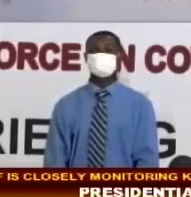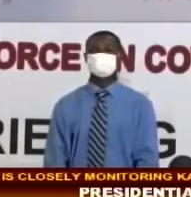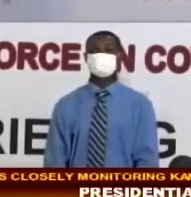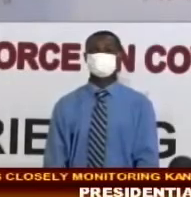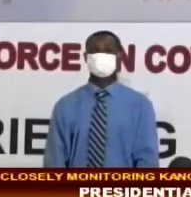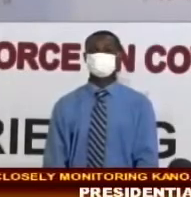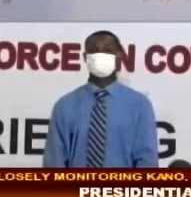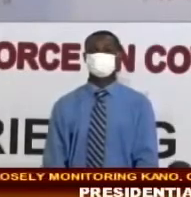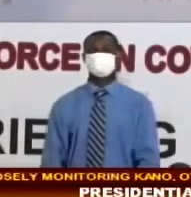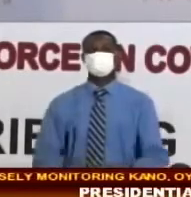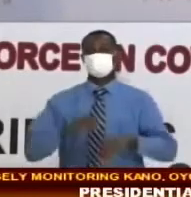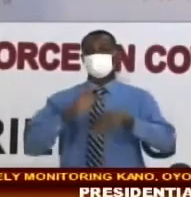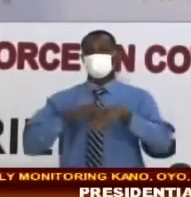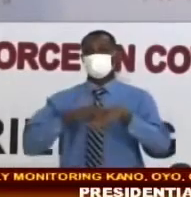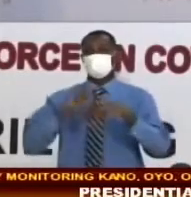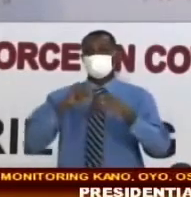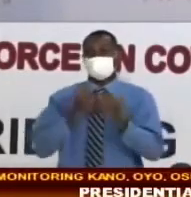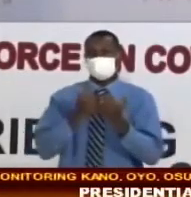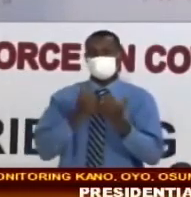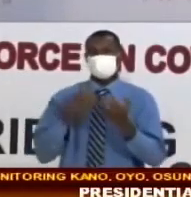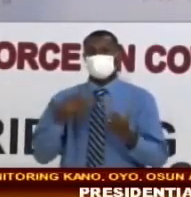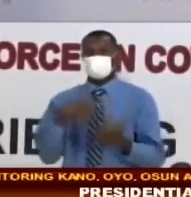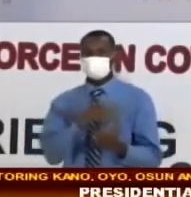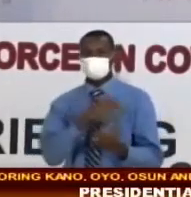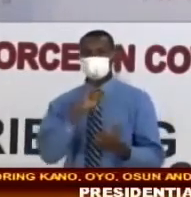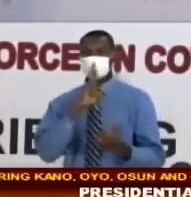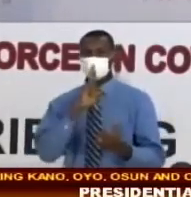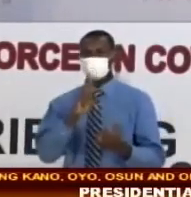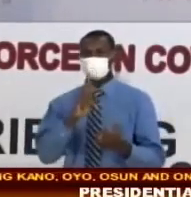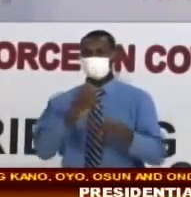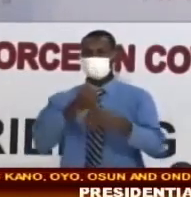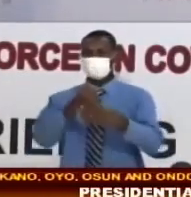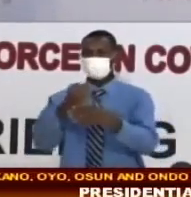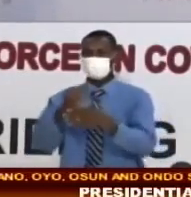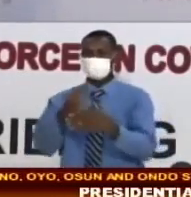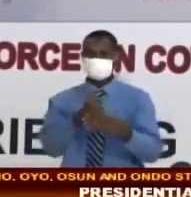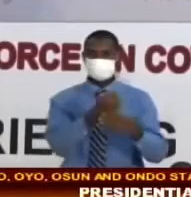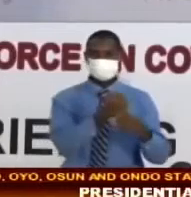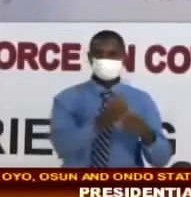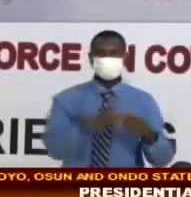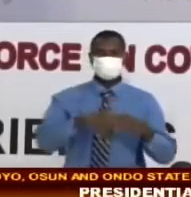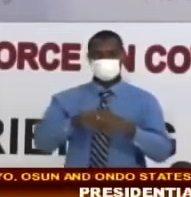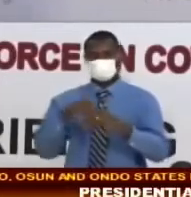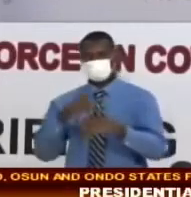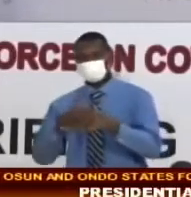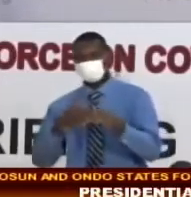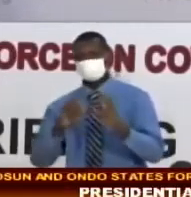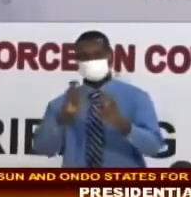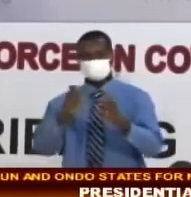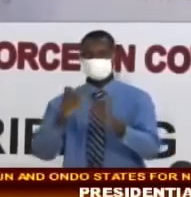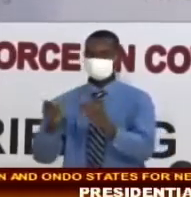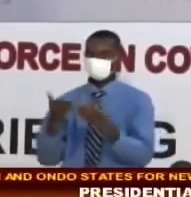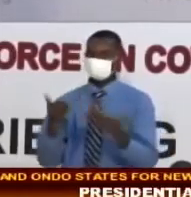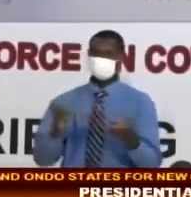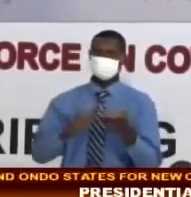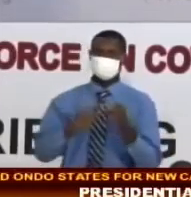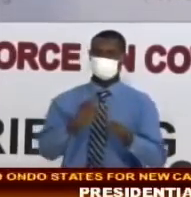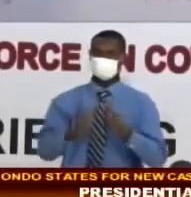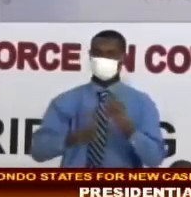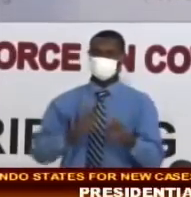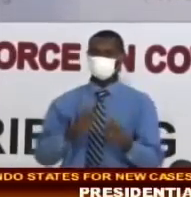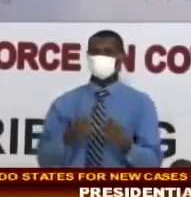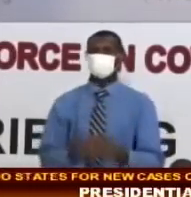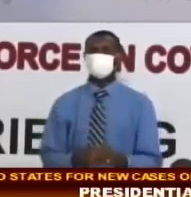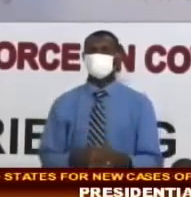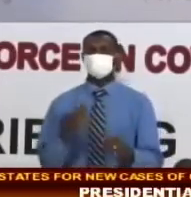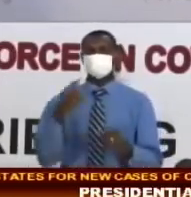how are we giving the palliatives, I mean the duration it covers. For